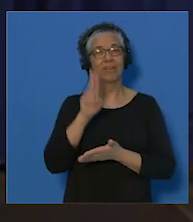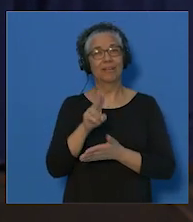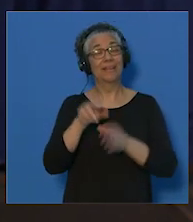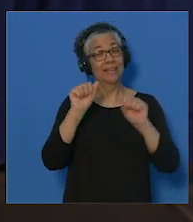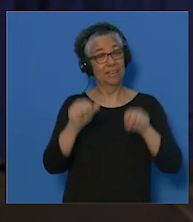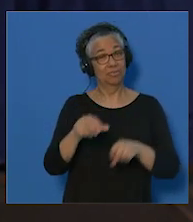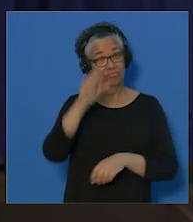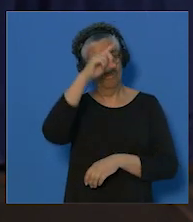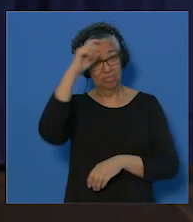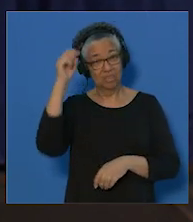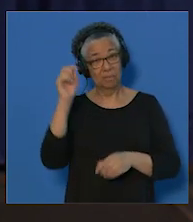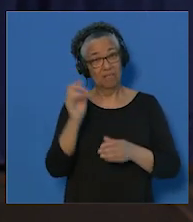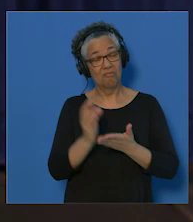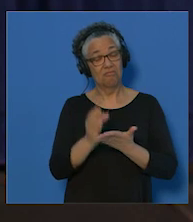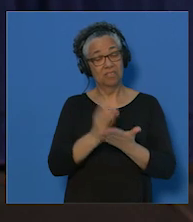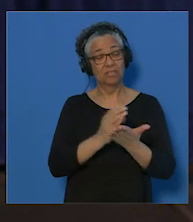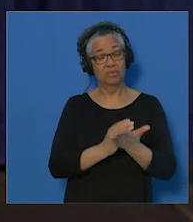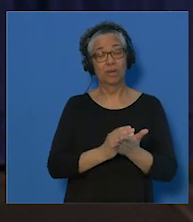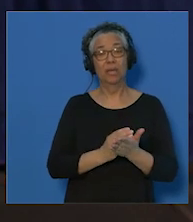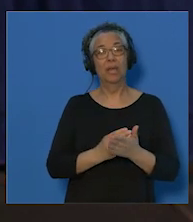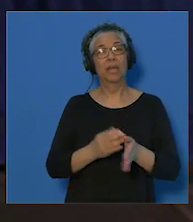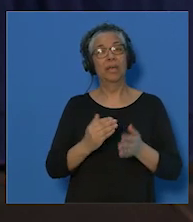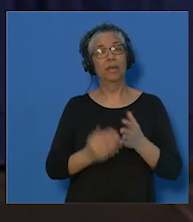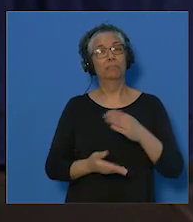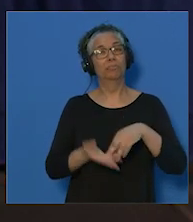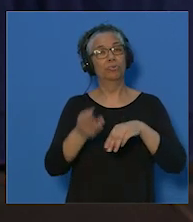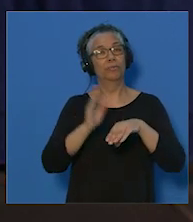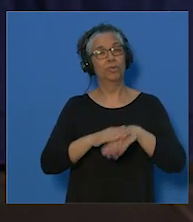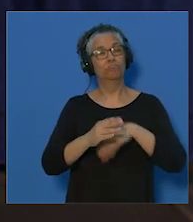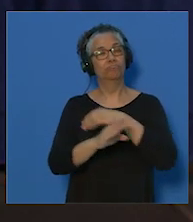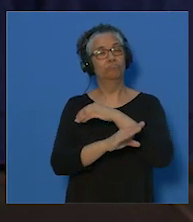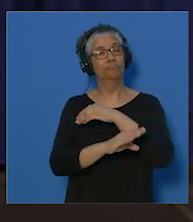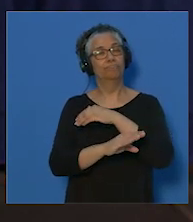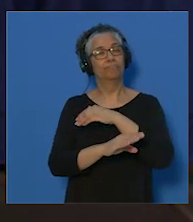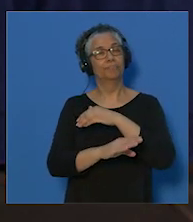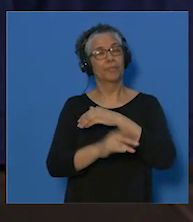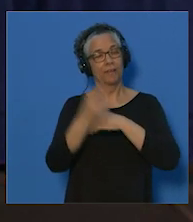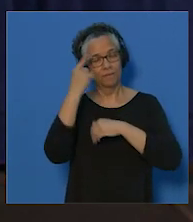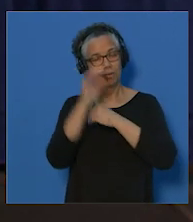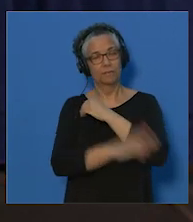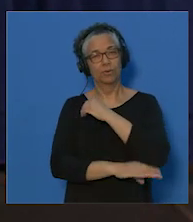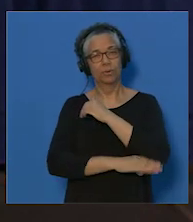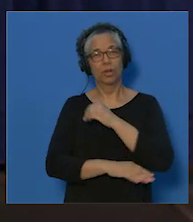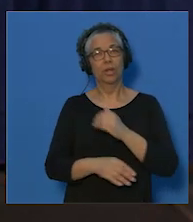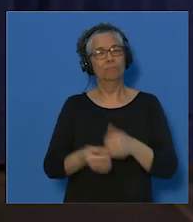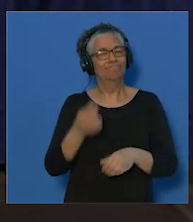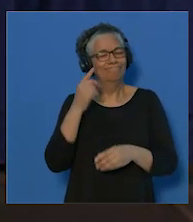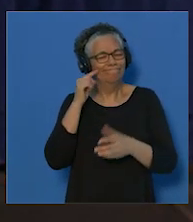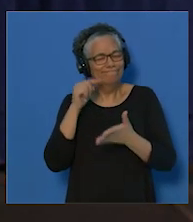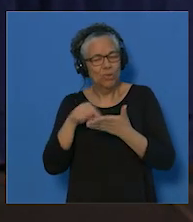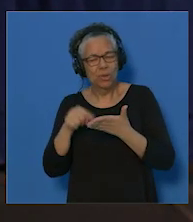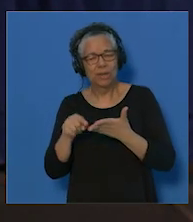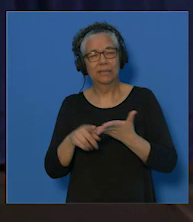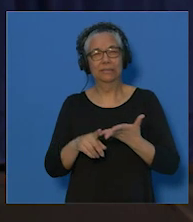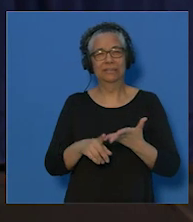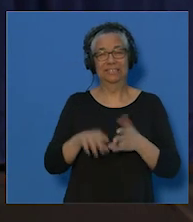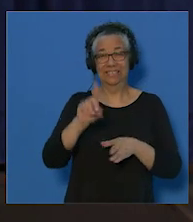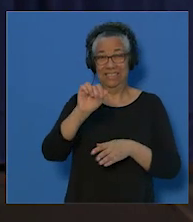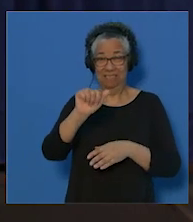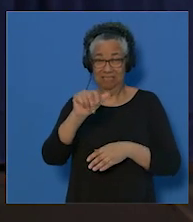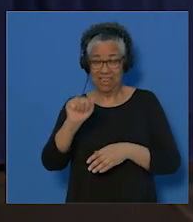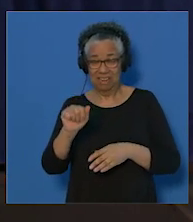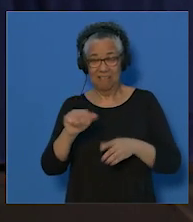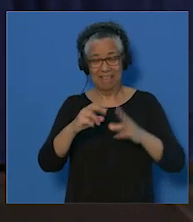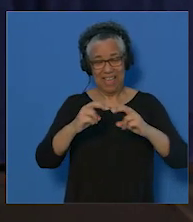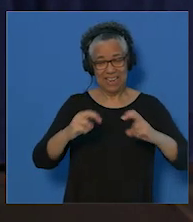course load for the fall term. We encourage students and adults alike to discover new course areas such as fintech, data analysis, project